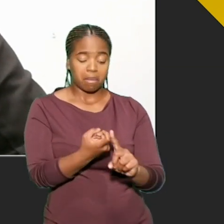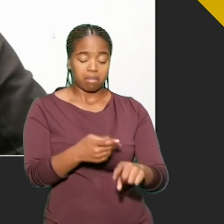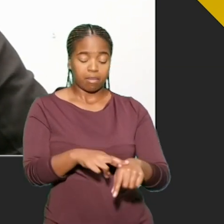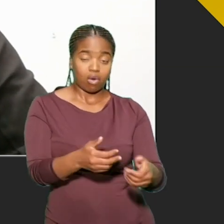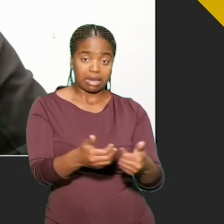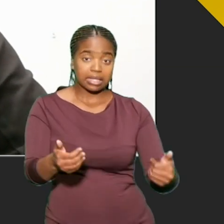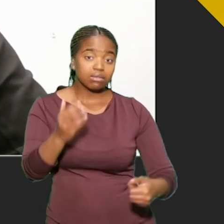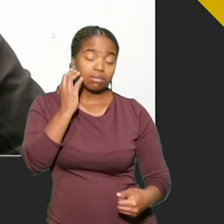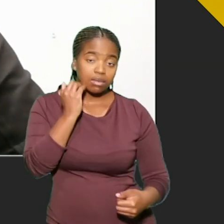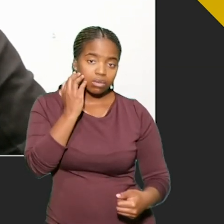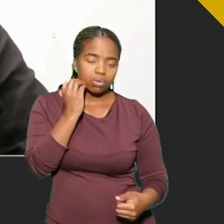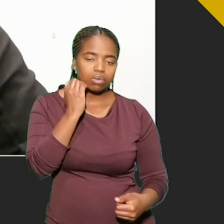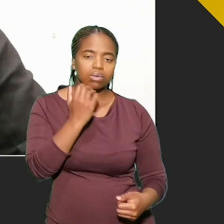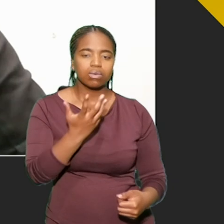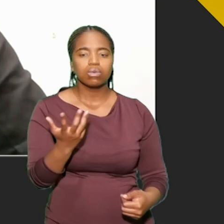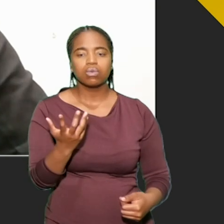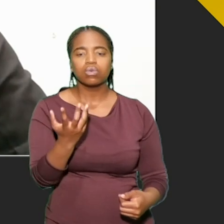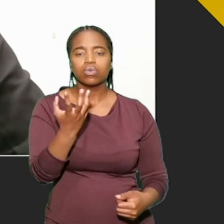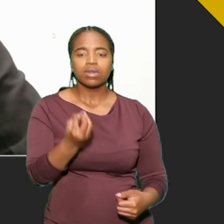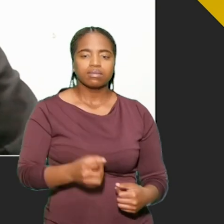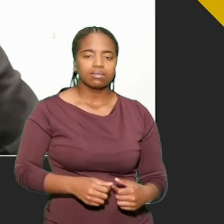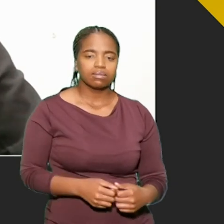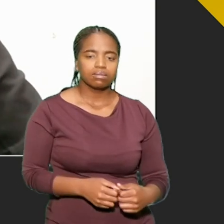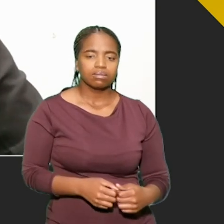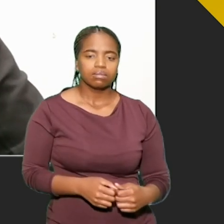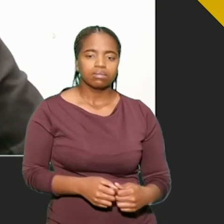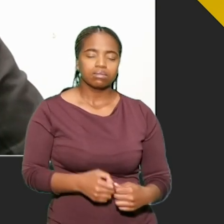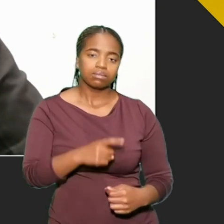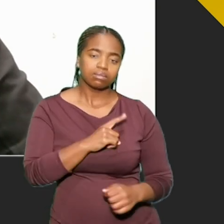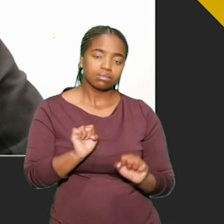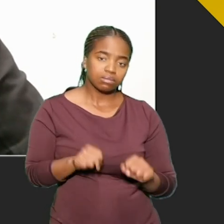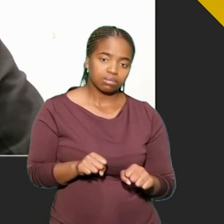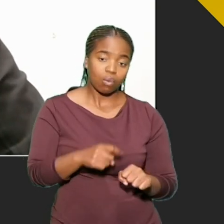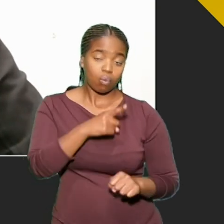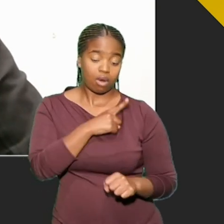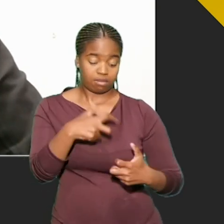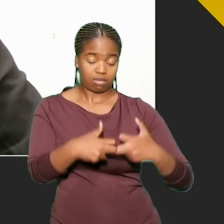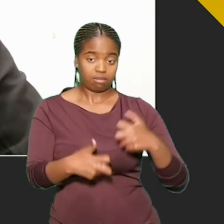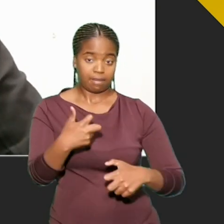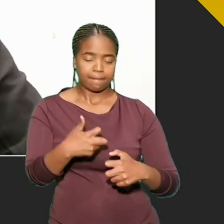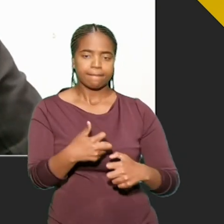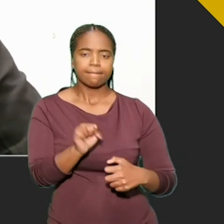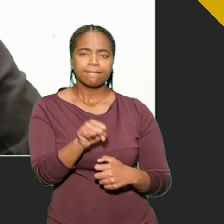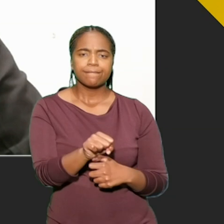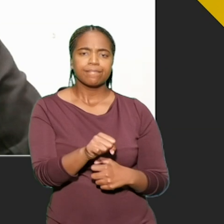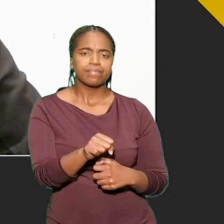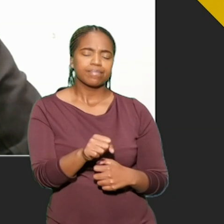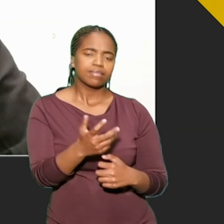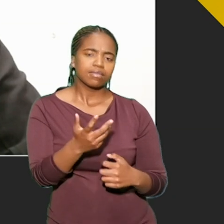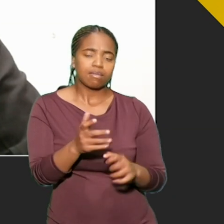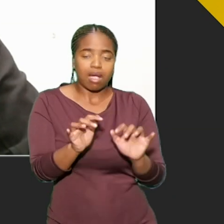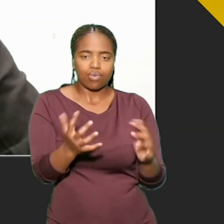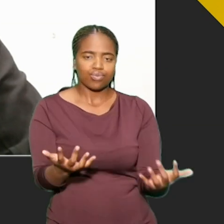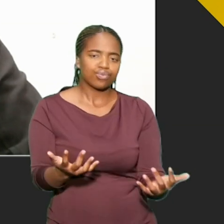and white people. Yeah. And one rabahone na musi is due to a lot of things that are related to